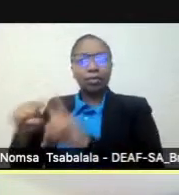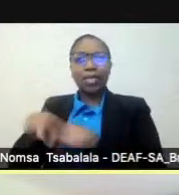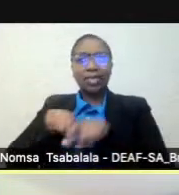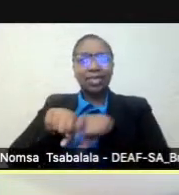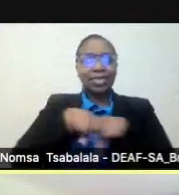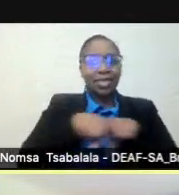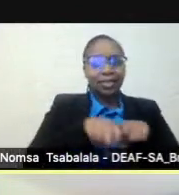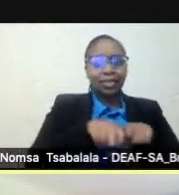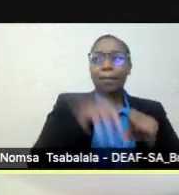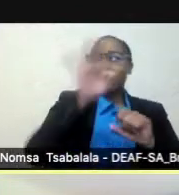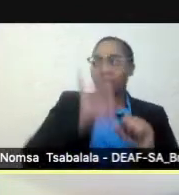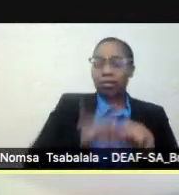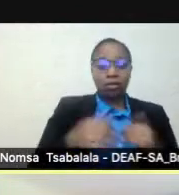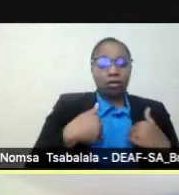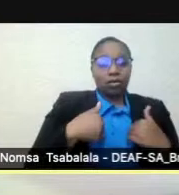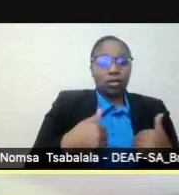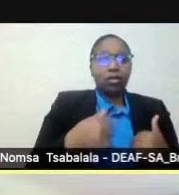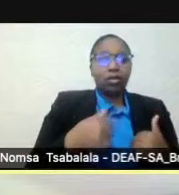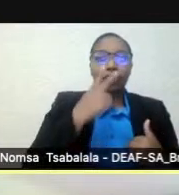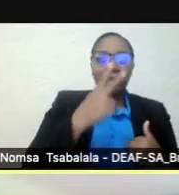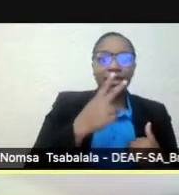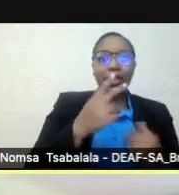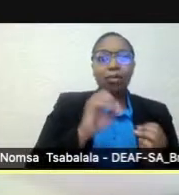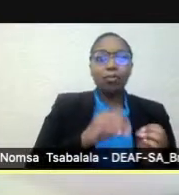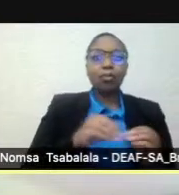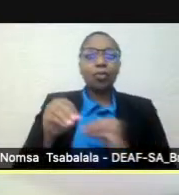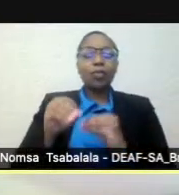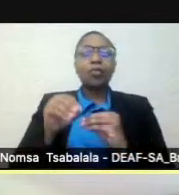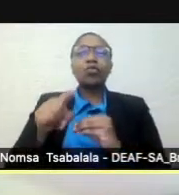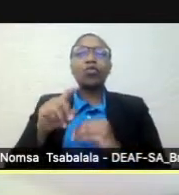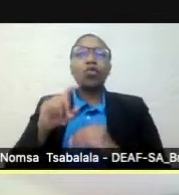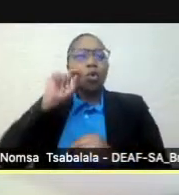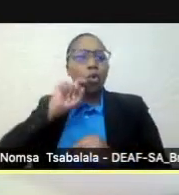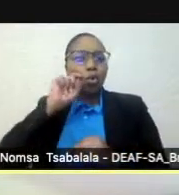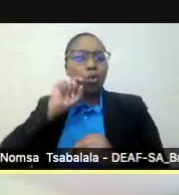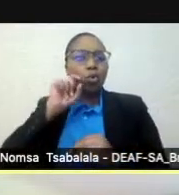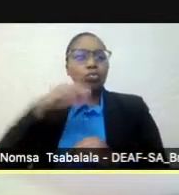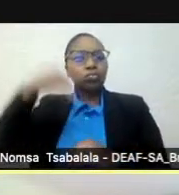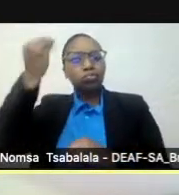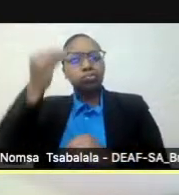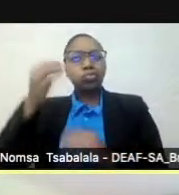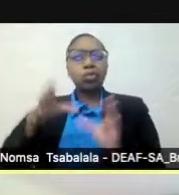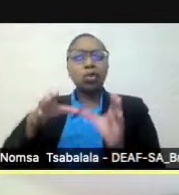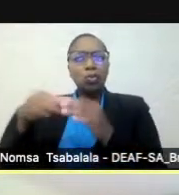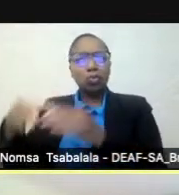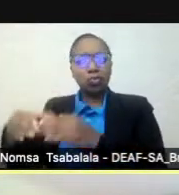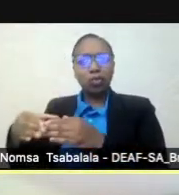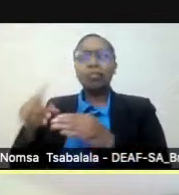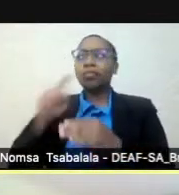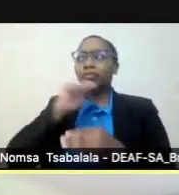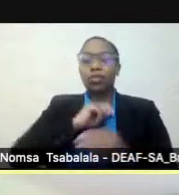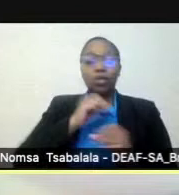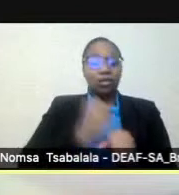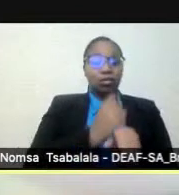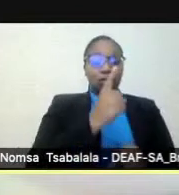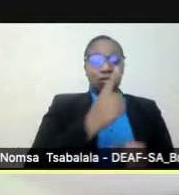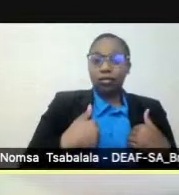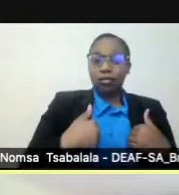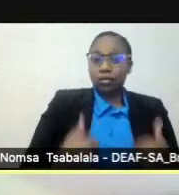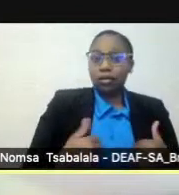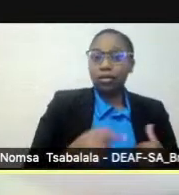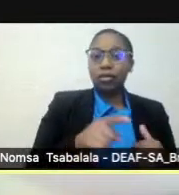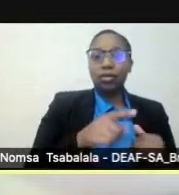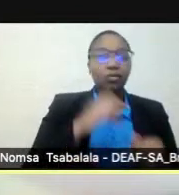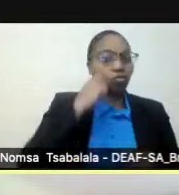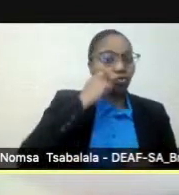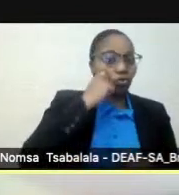but we do see it moving into the older age groups. It's been a really rapid increase in Gauteng, initially starting in those clusters in Tshwane,